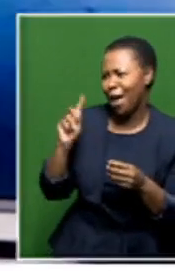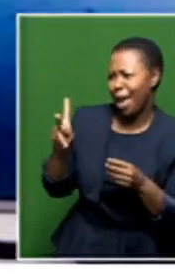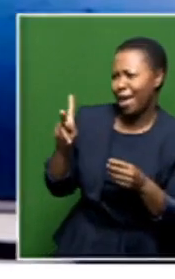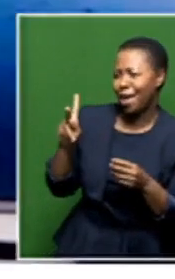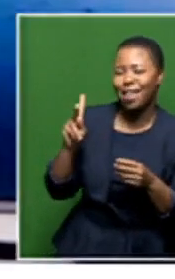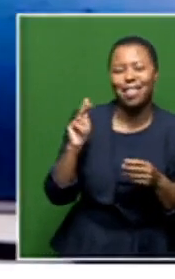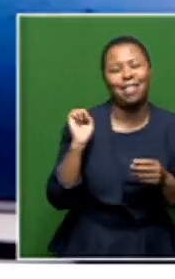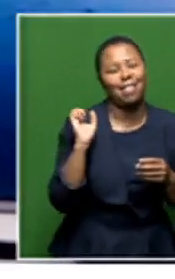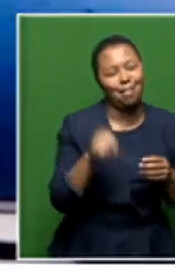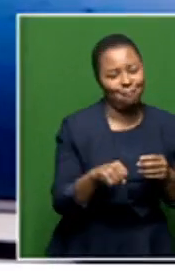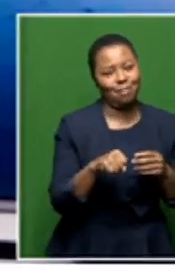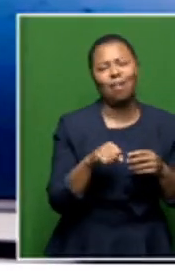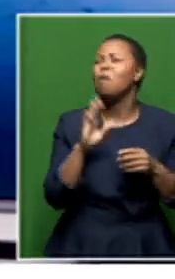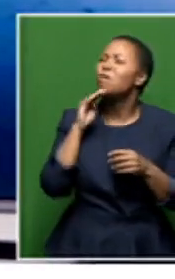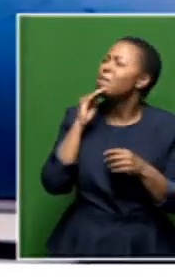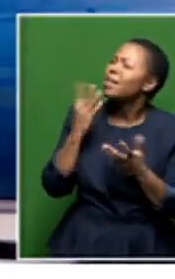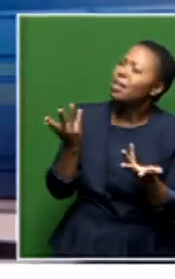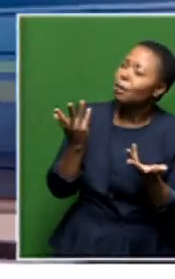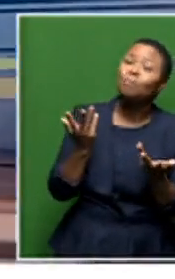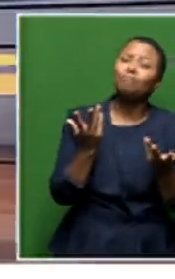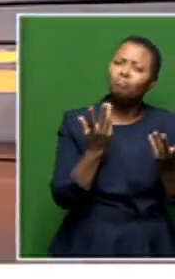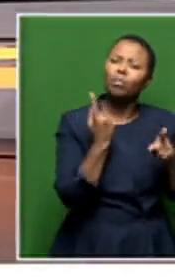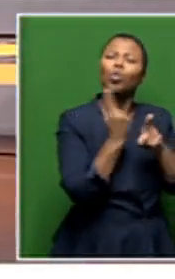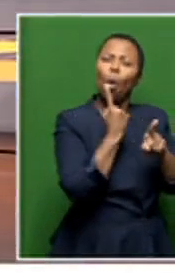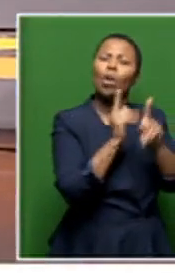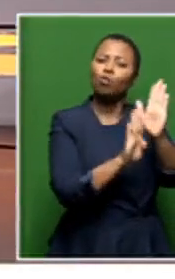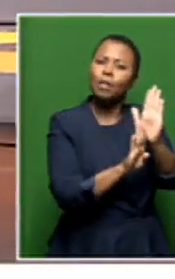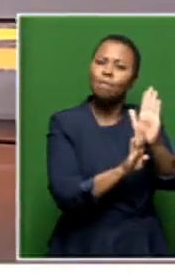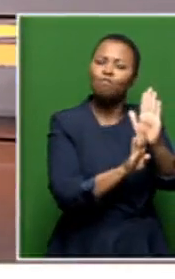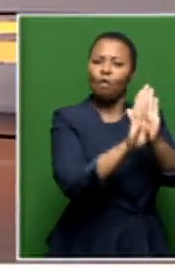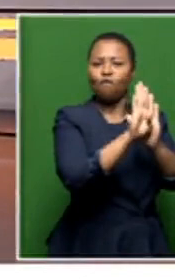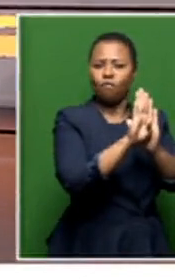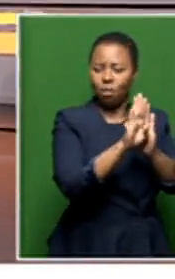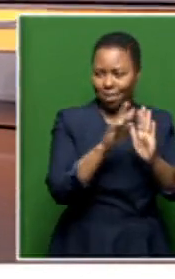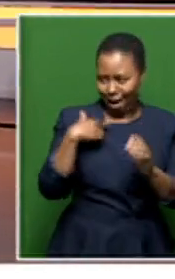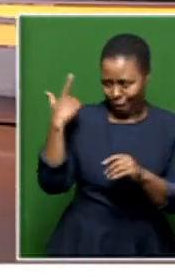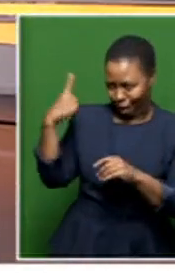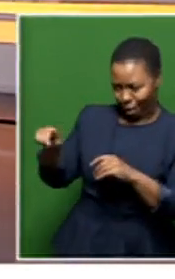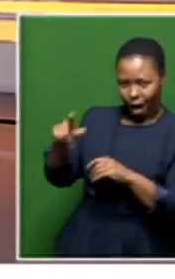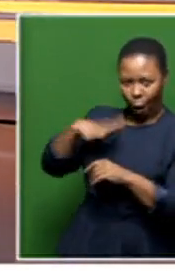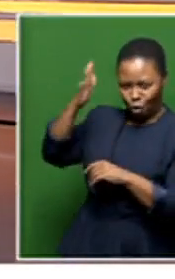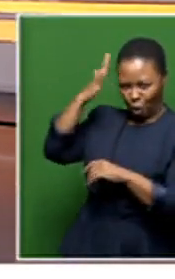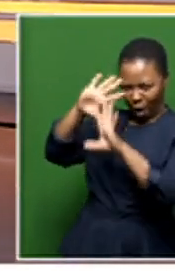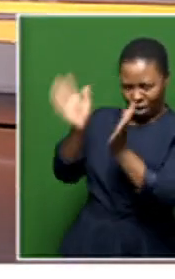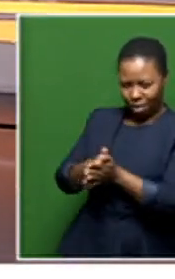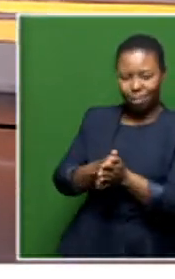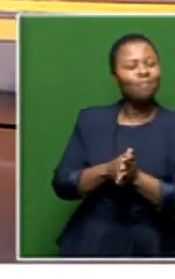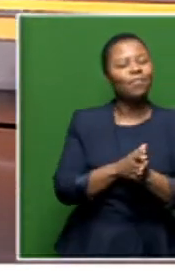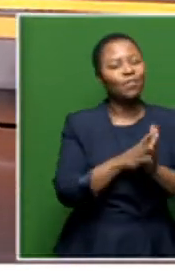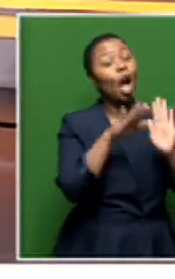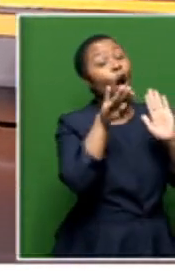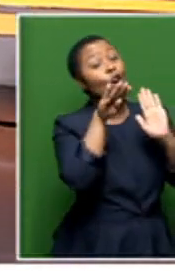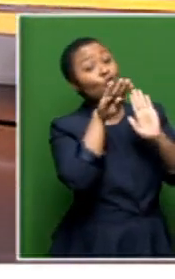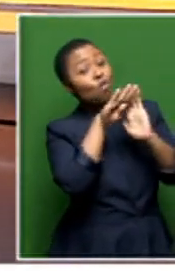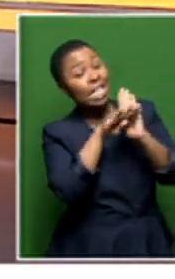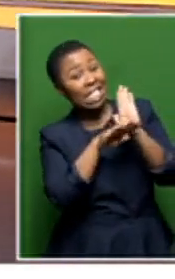that? So there's always room for improvement. A recipe can I also want to know everything. A recipe can